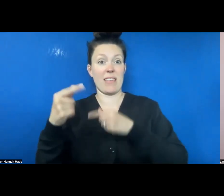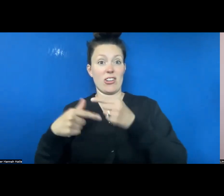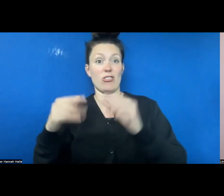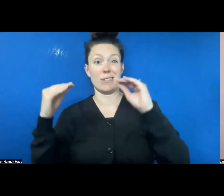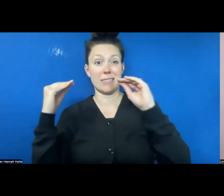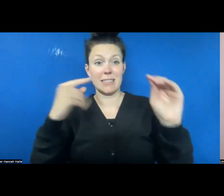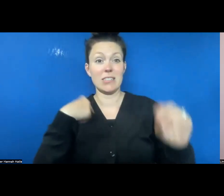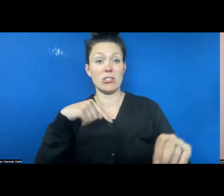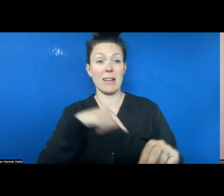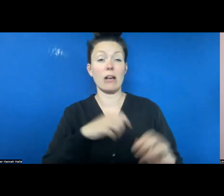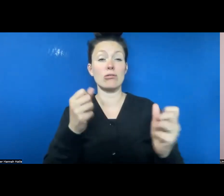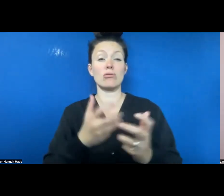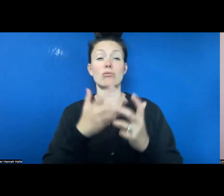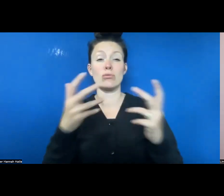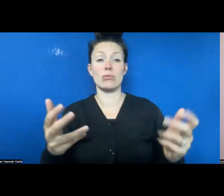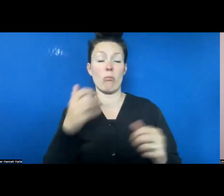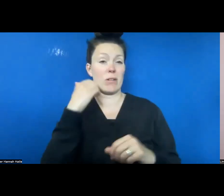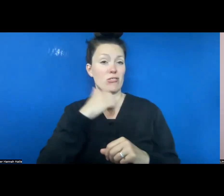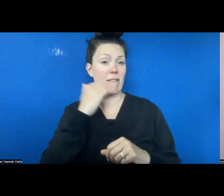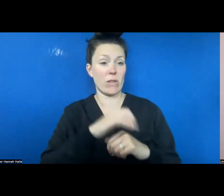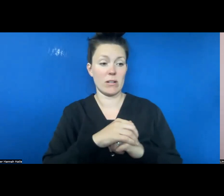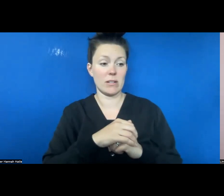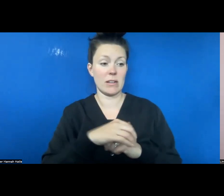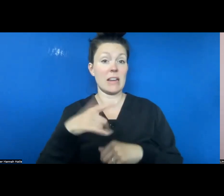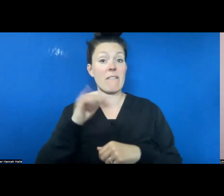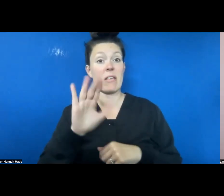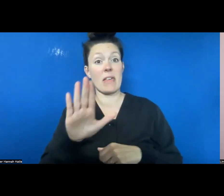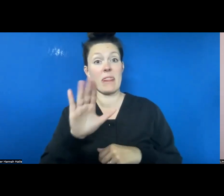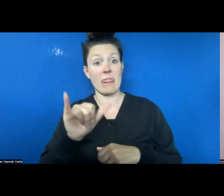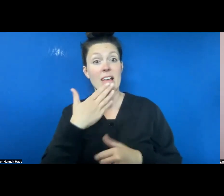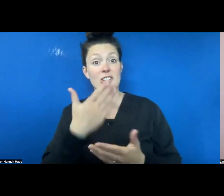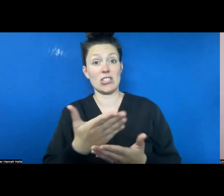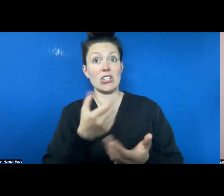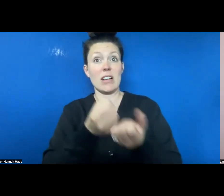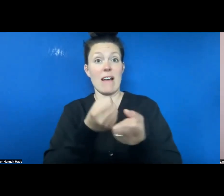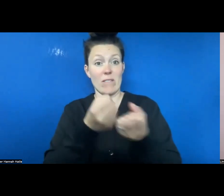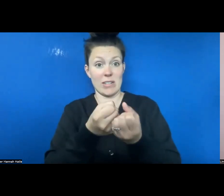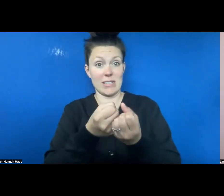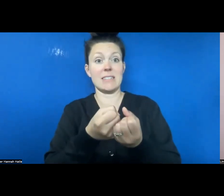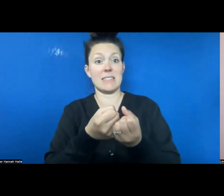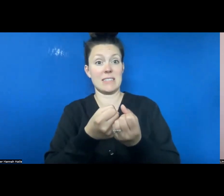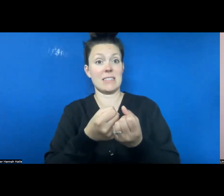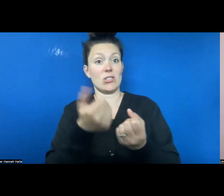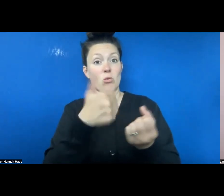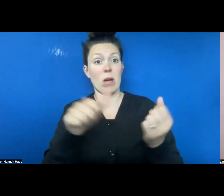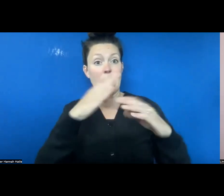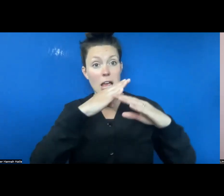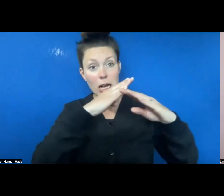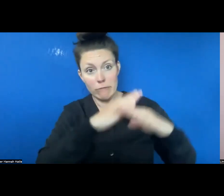much every day. And I feel like that's good advocacy, right? To be breaking down these barriers. And